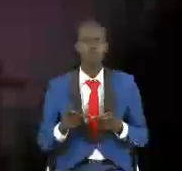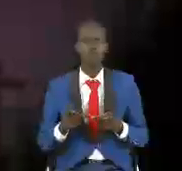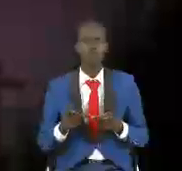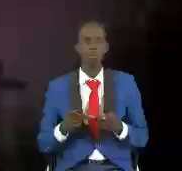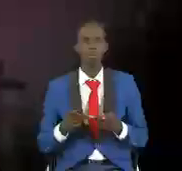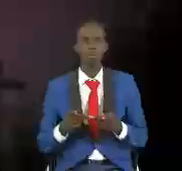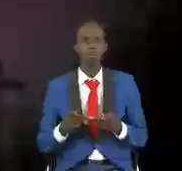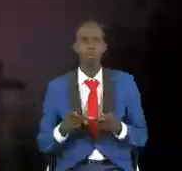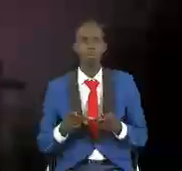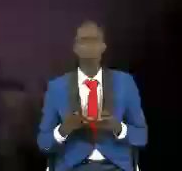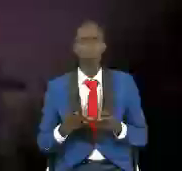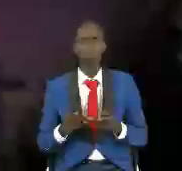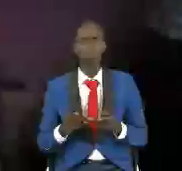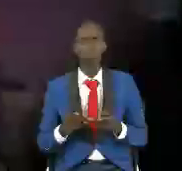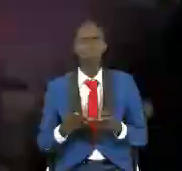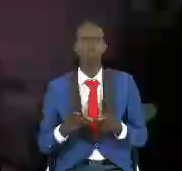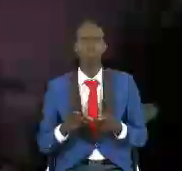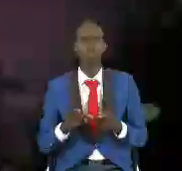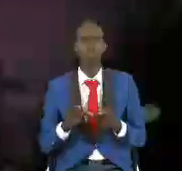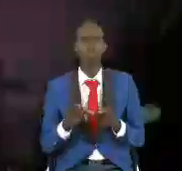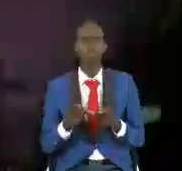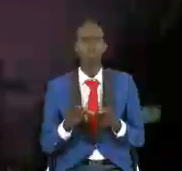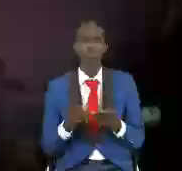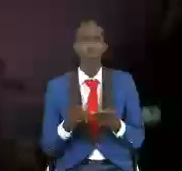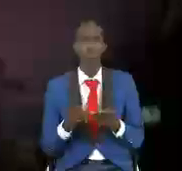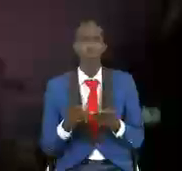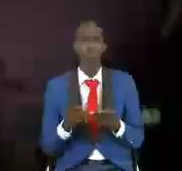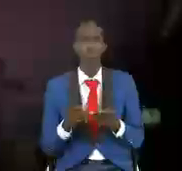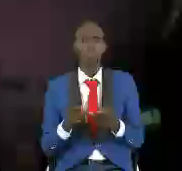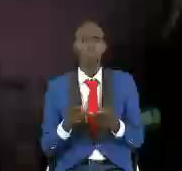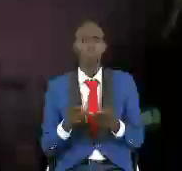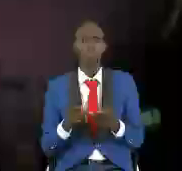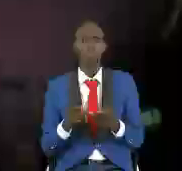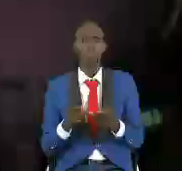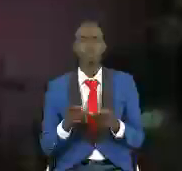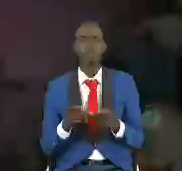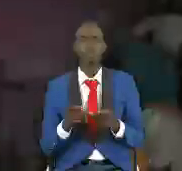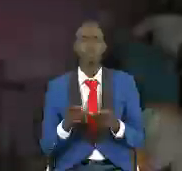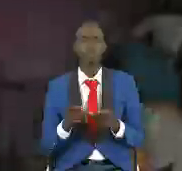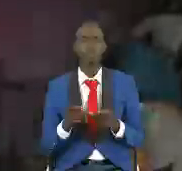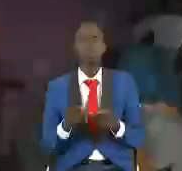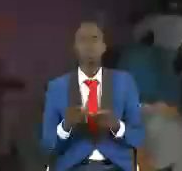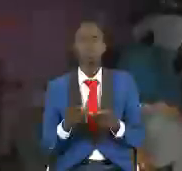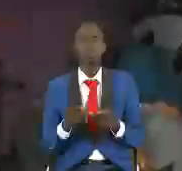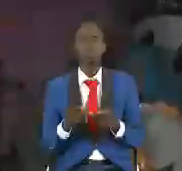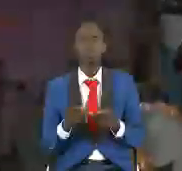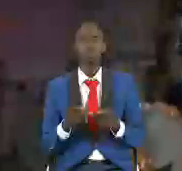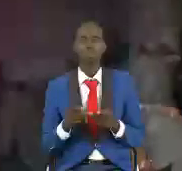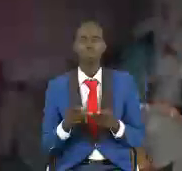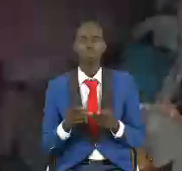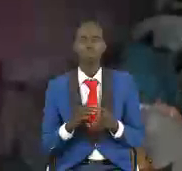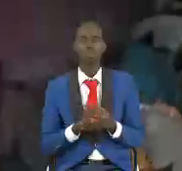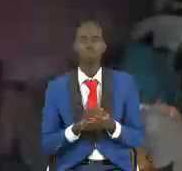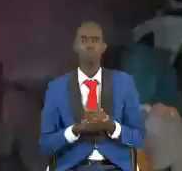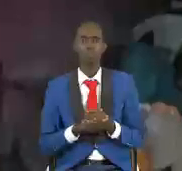Supervisors, can you do that? Raise your hand and wave it at me. If you have, please do that so I can know that you are finished.